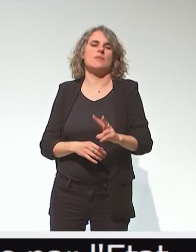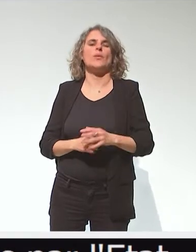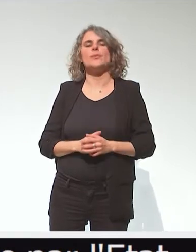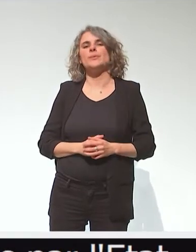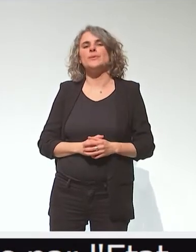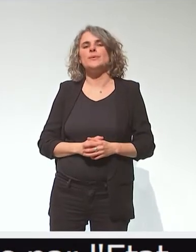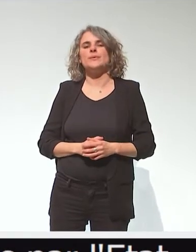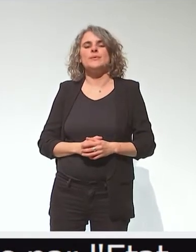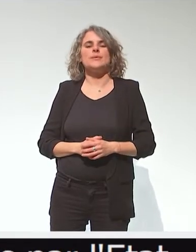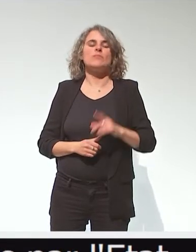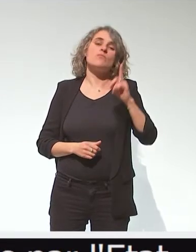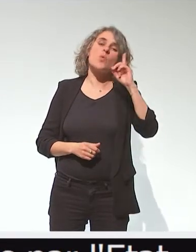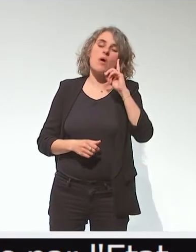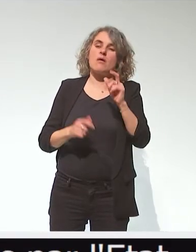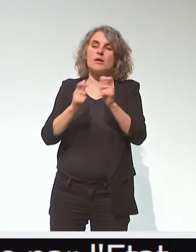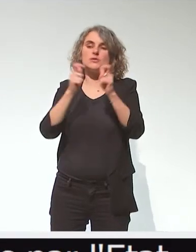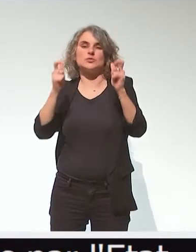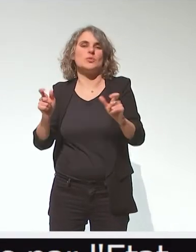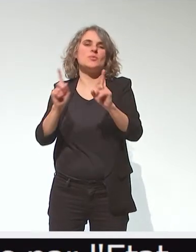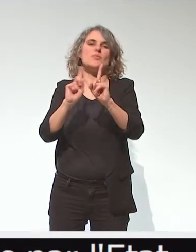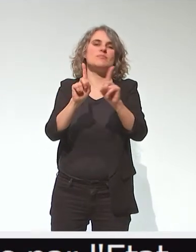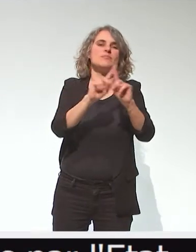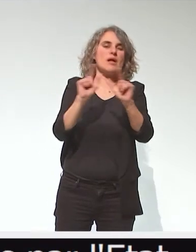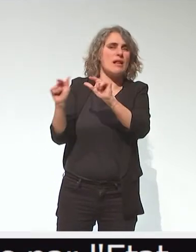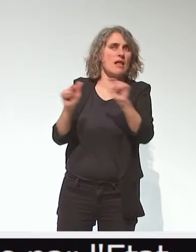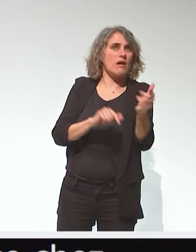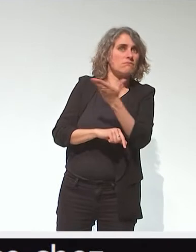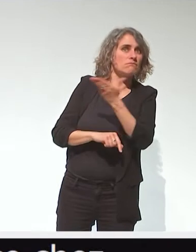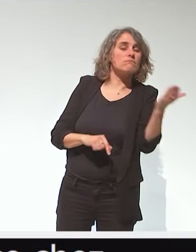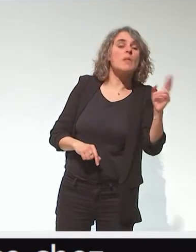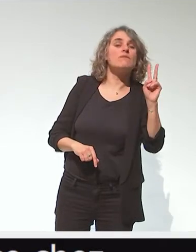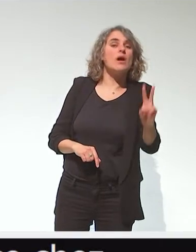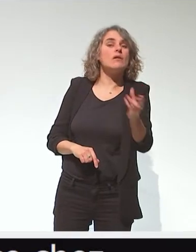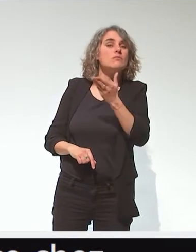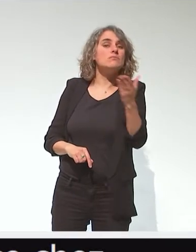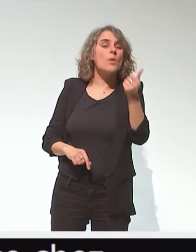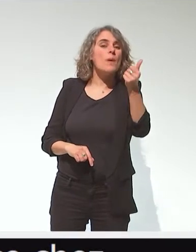never before thought about disability issues